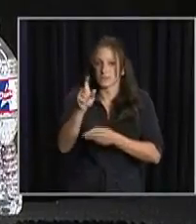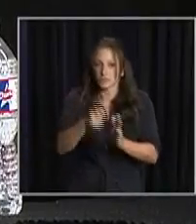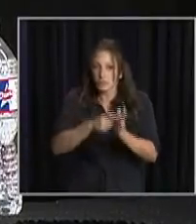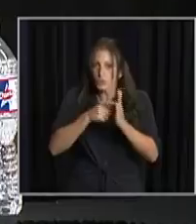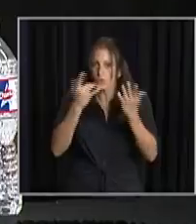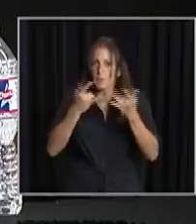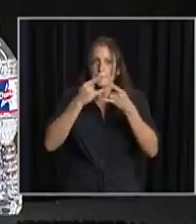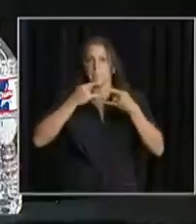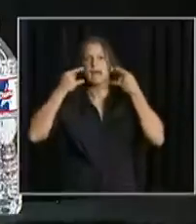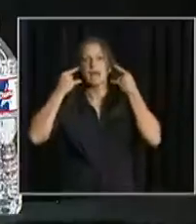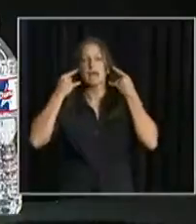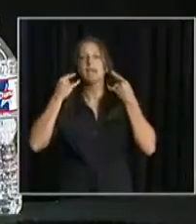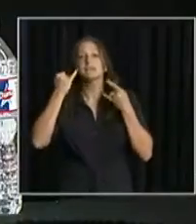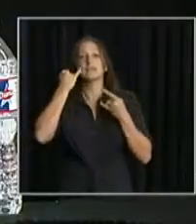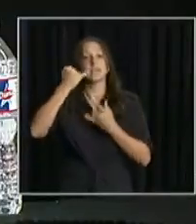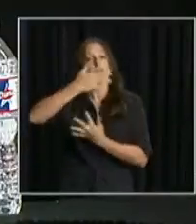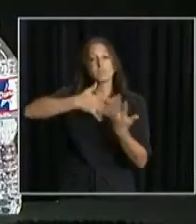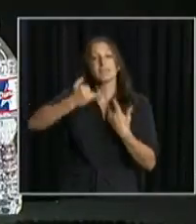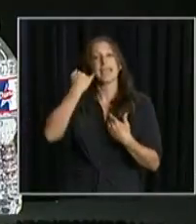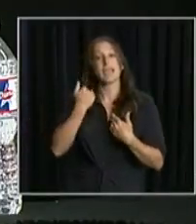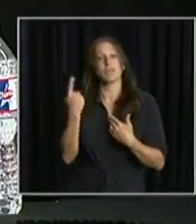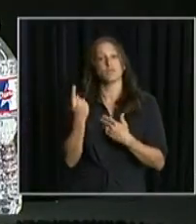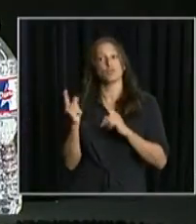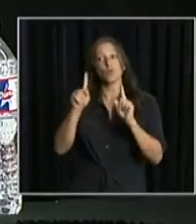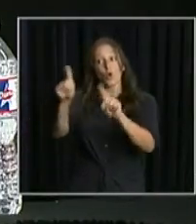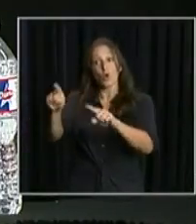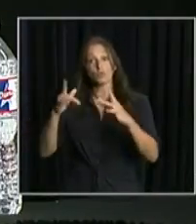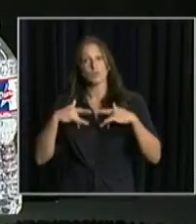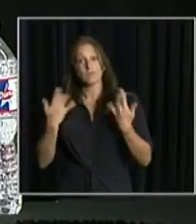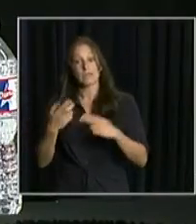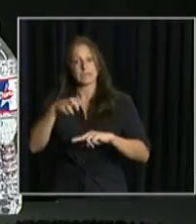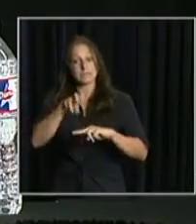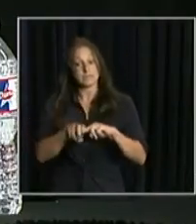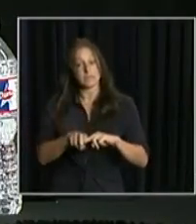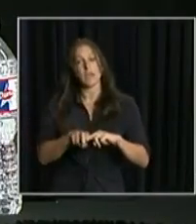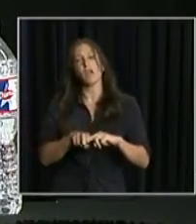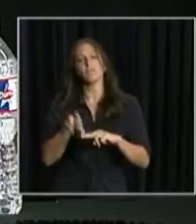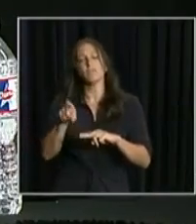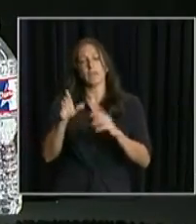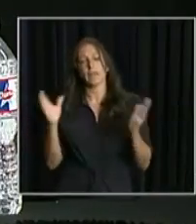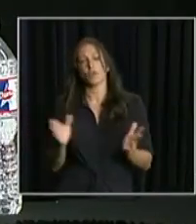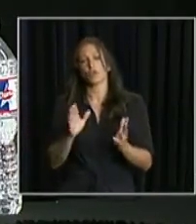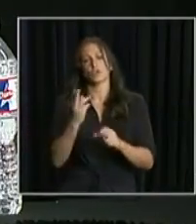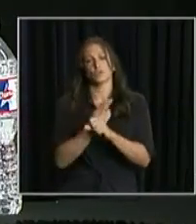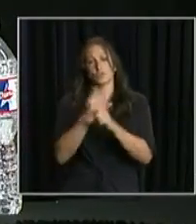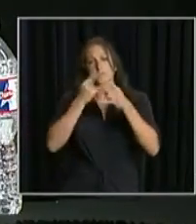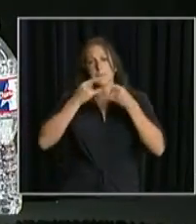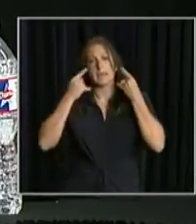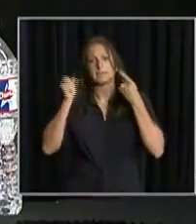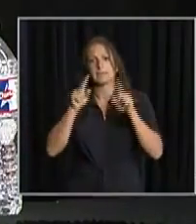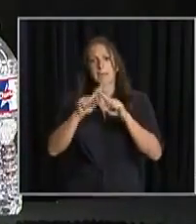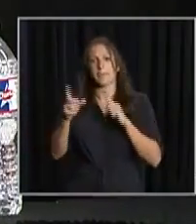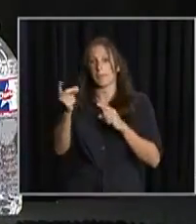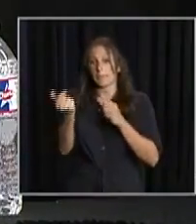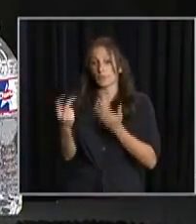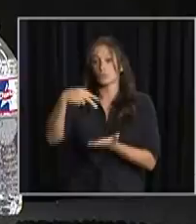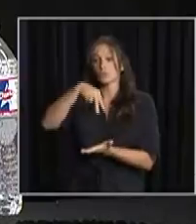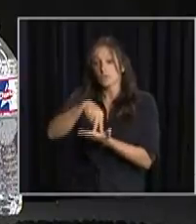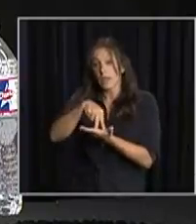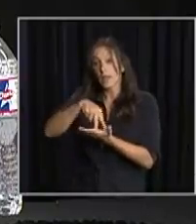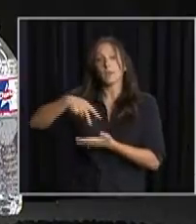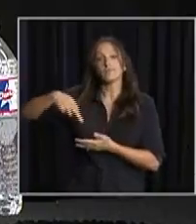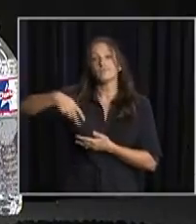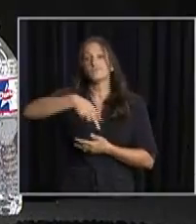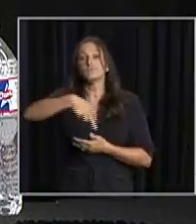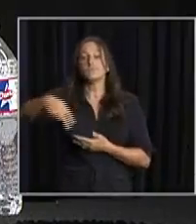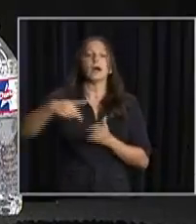mandatory if you're moving around. If you're sitting down, they certainly encourage it. But the minute you get up and move around, they require